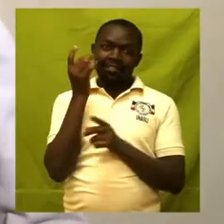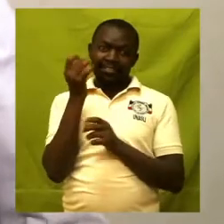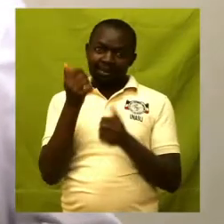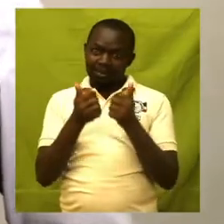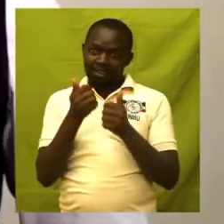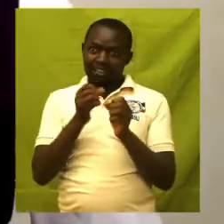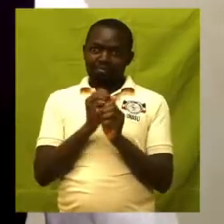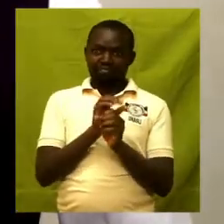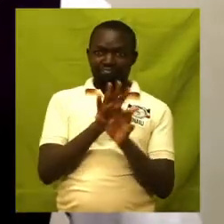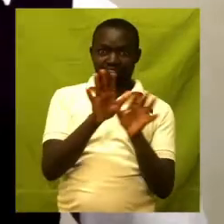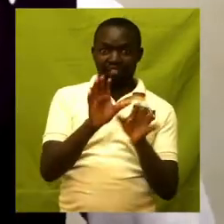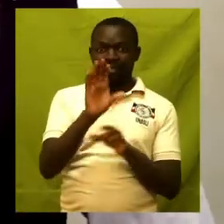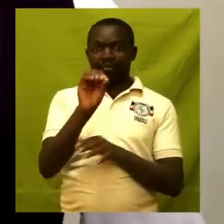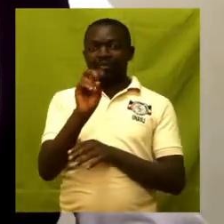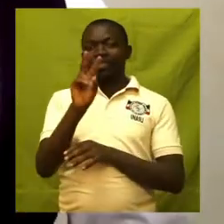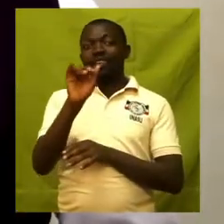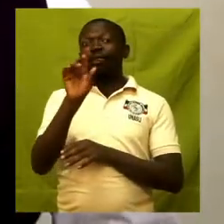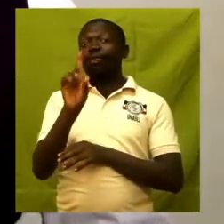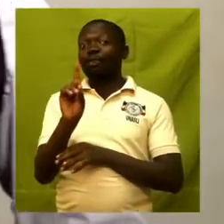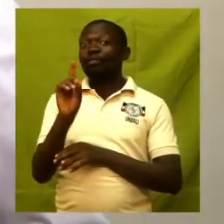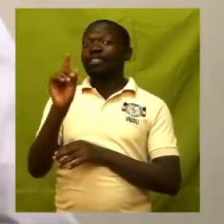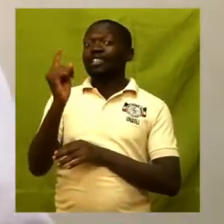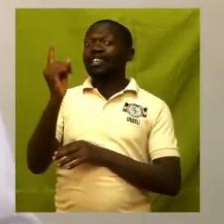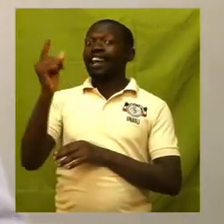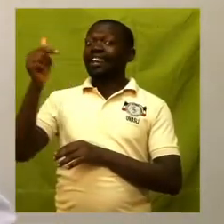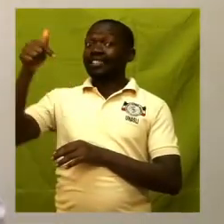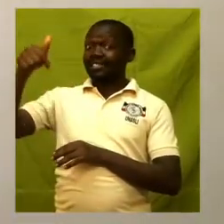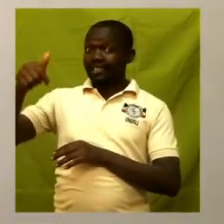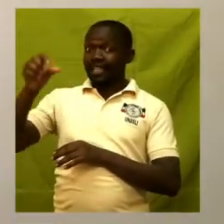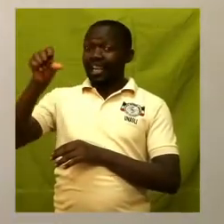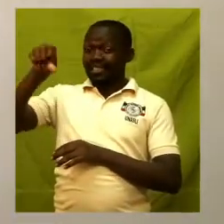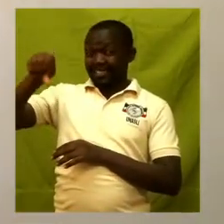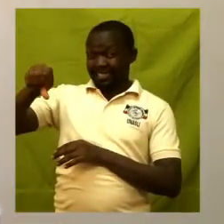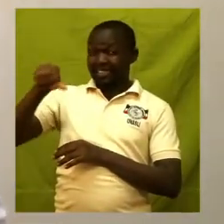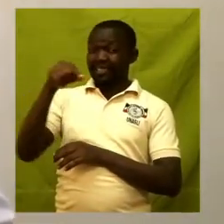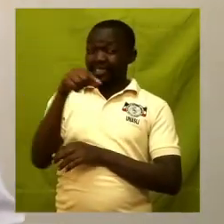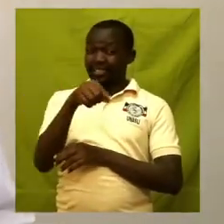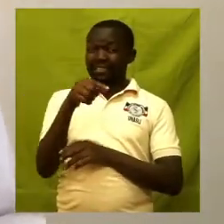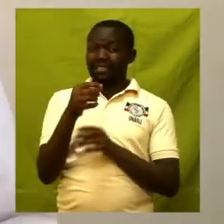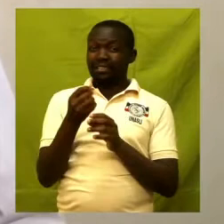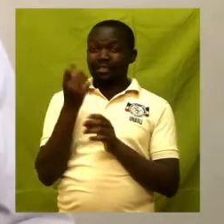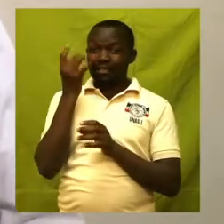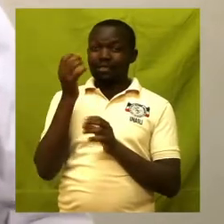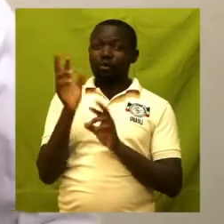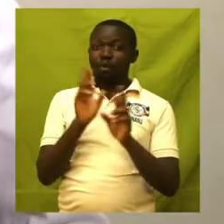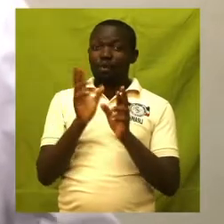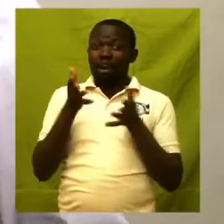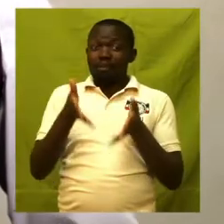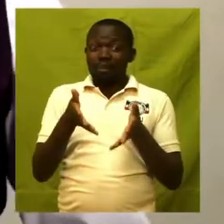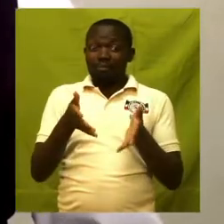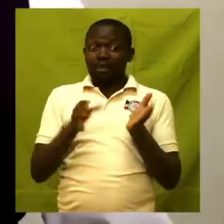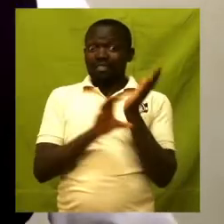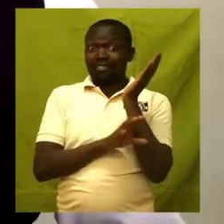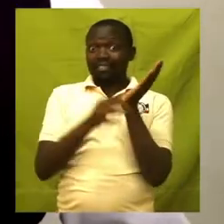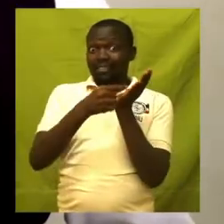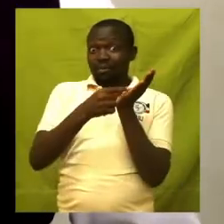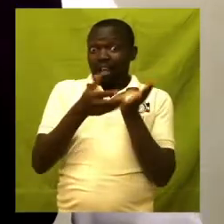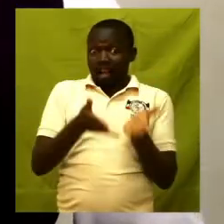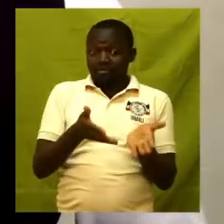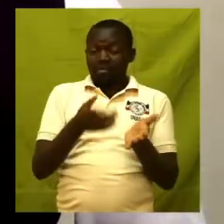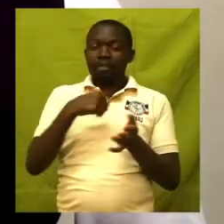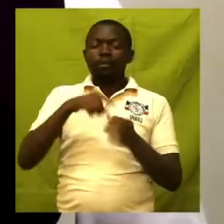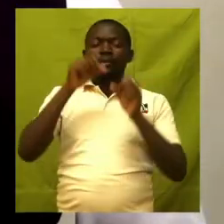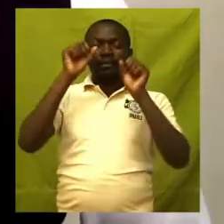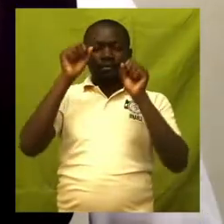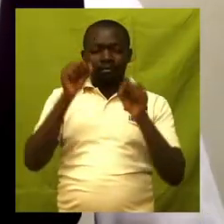called COVID-19. This disease is already in our country and we have to take all